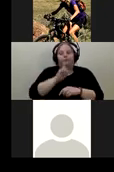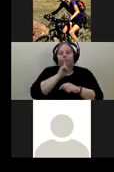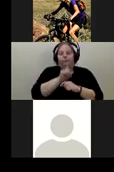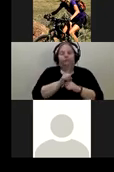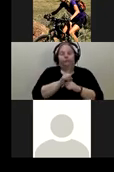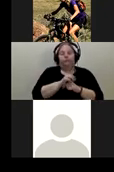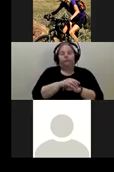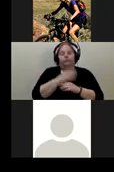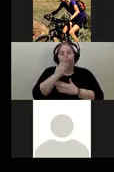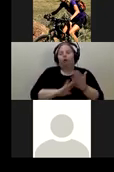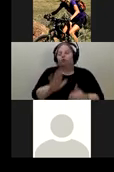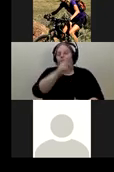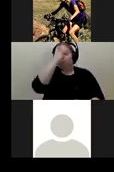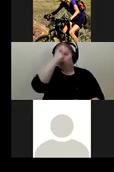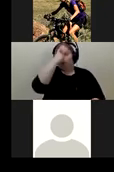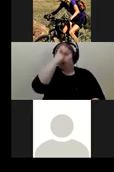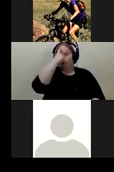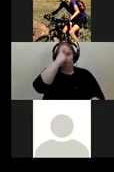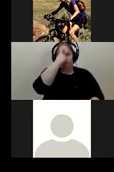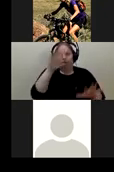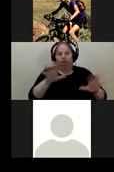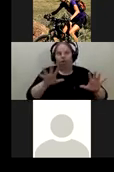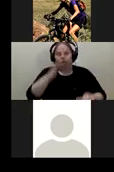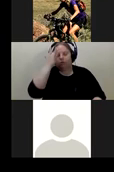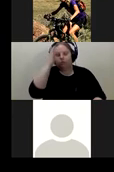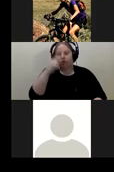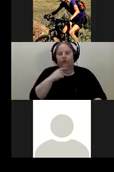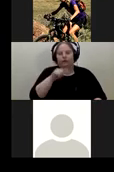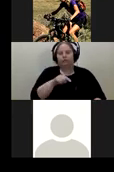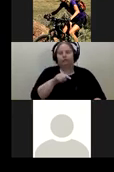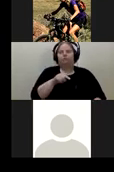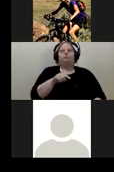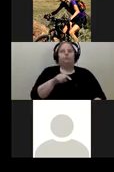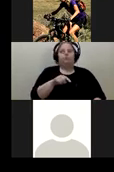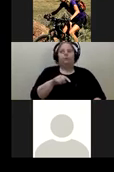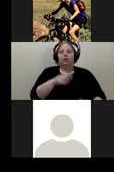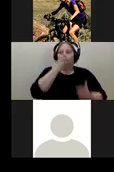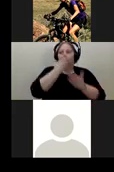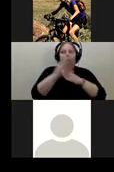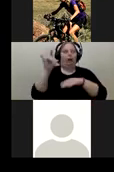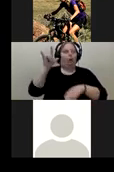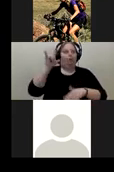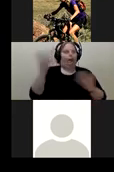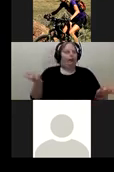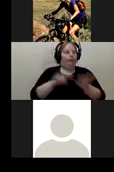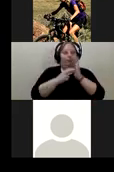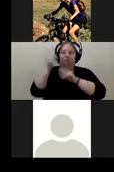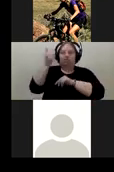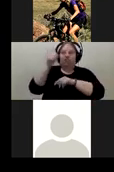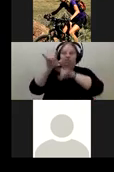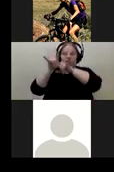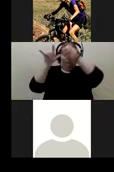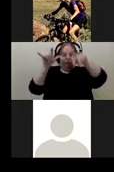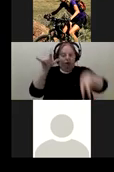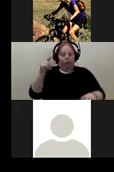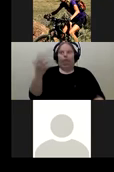there were parts of your brain that are very smart that were saying, this is a perfectly good functioning airplane. If you jump out, it's, you